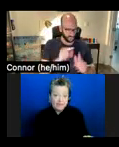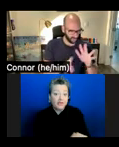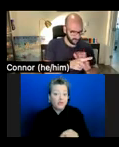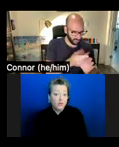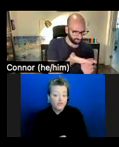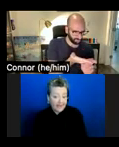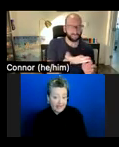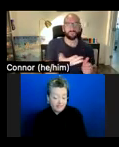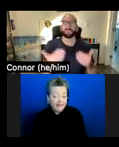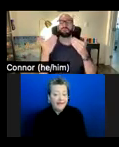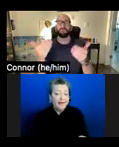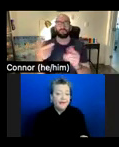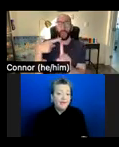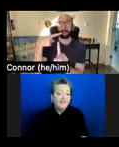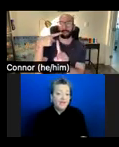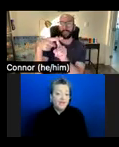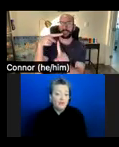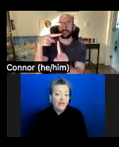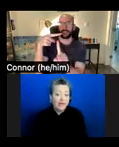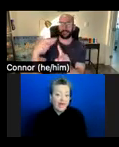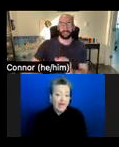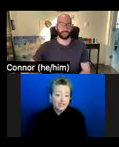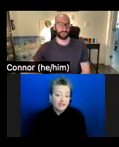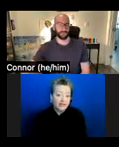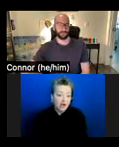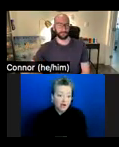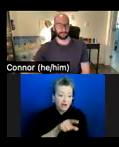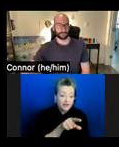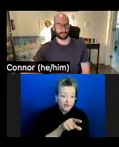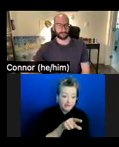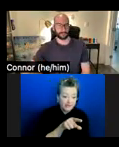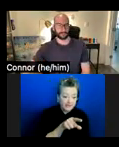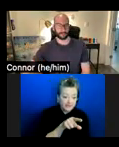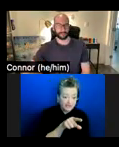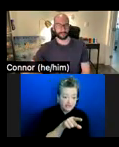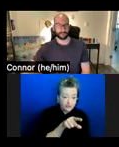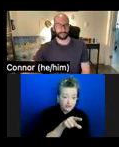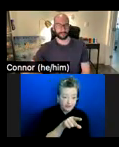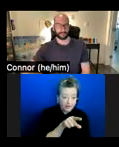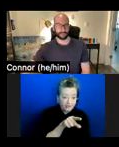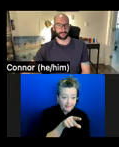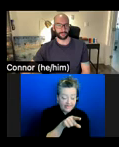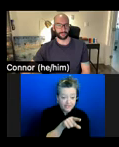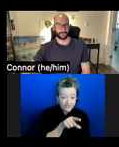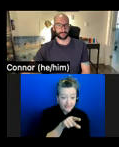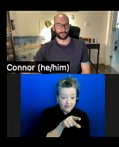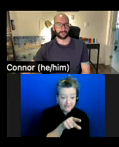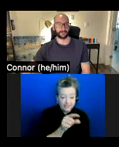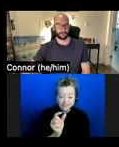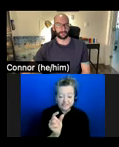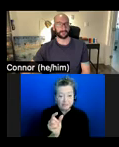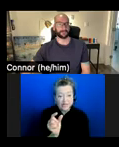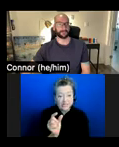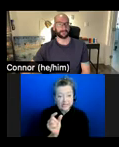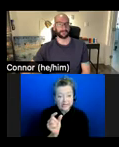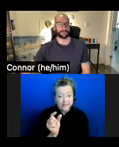list, but you know their name, then you can actually on direct message, I can show you there, right? But next to direct